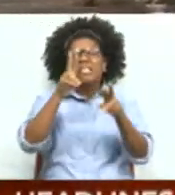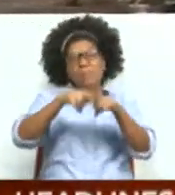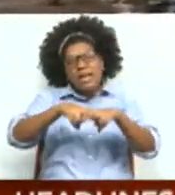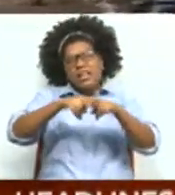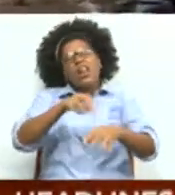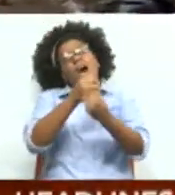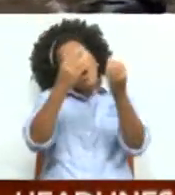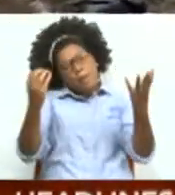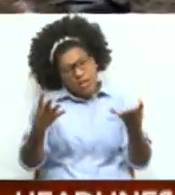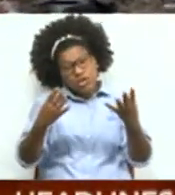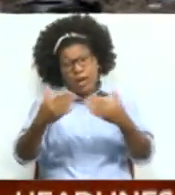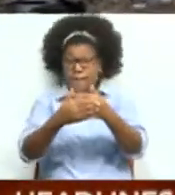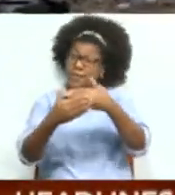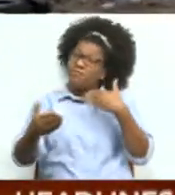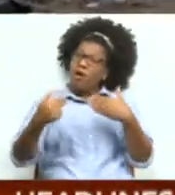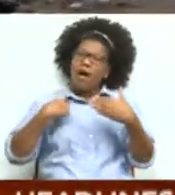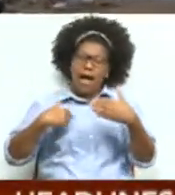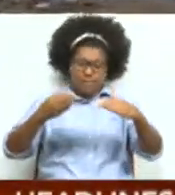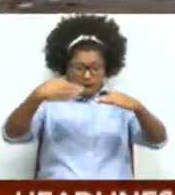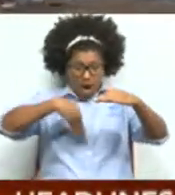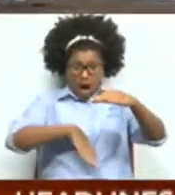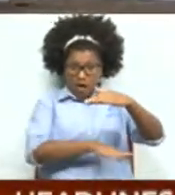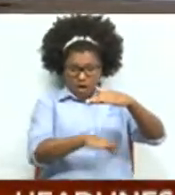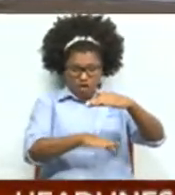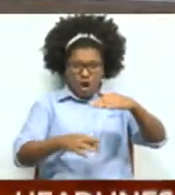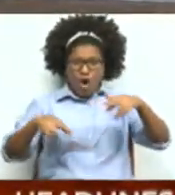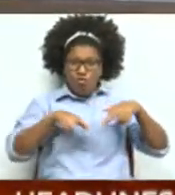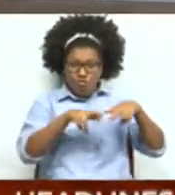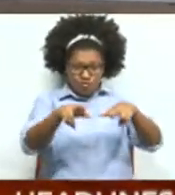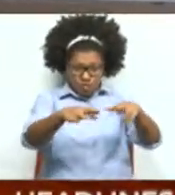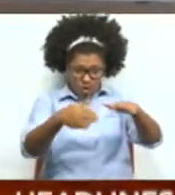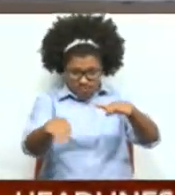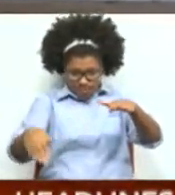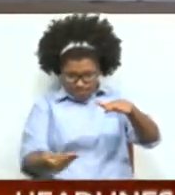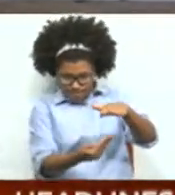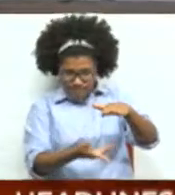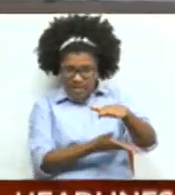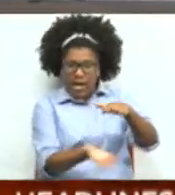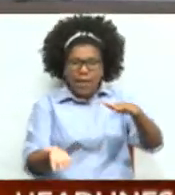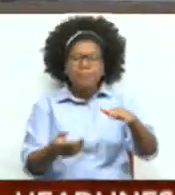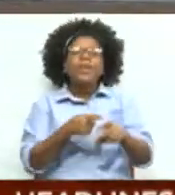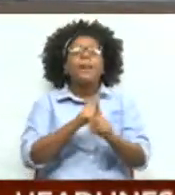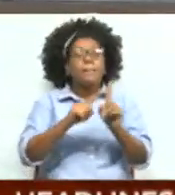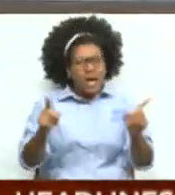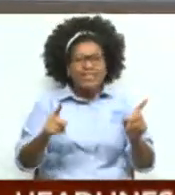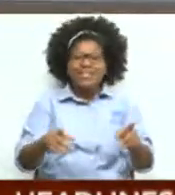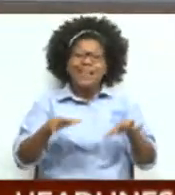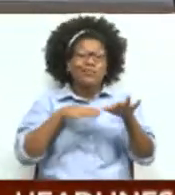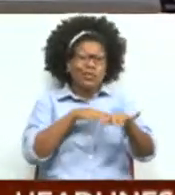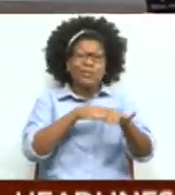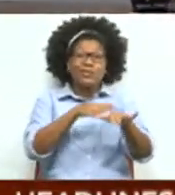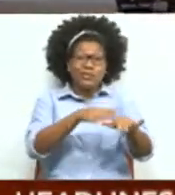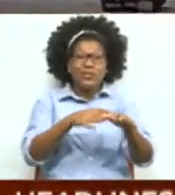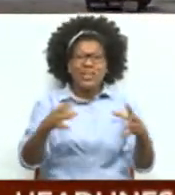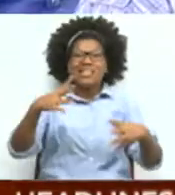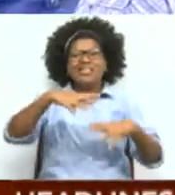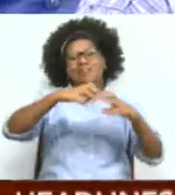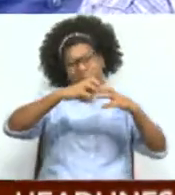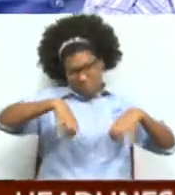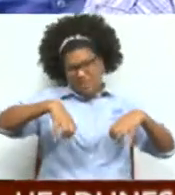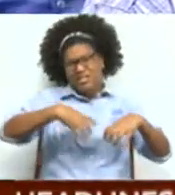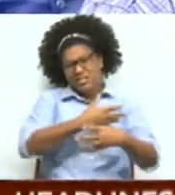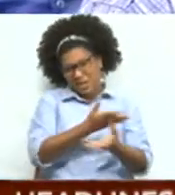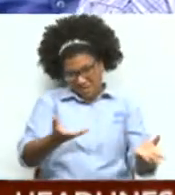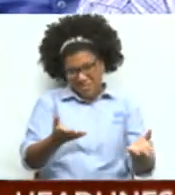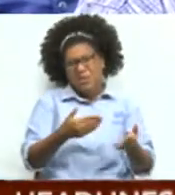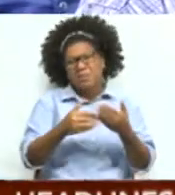effective, as both the detectors and the lines had been damaged by heavy traffic or roadworks. What you had happening there is sometimes in a